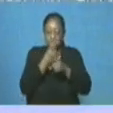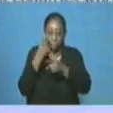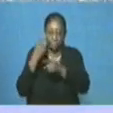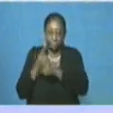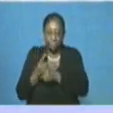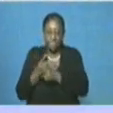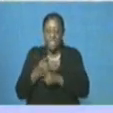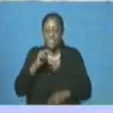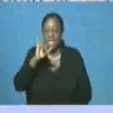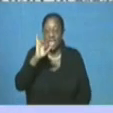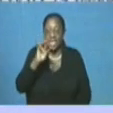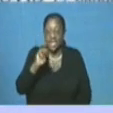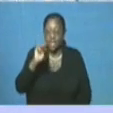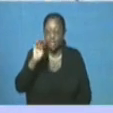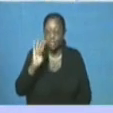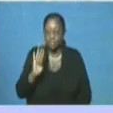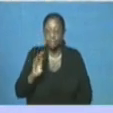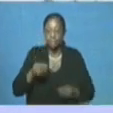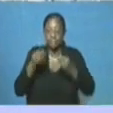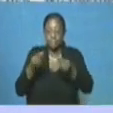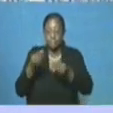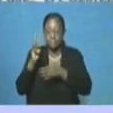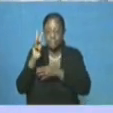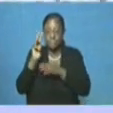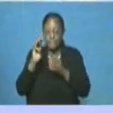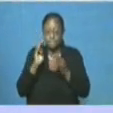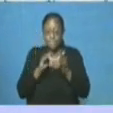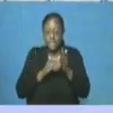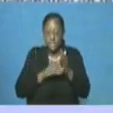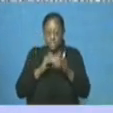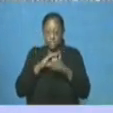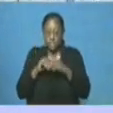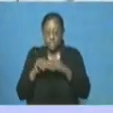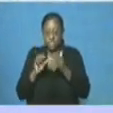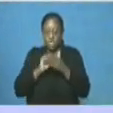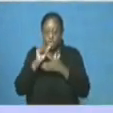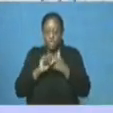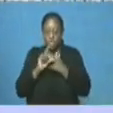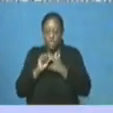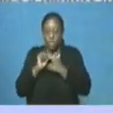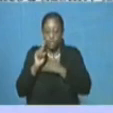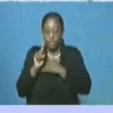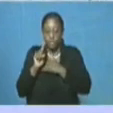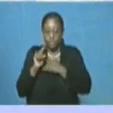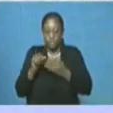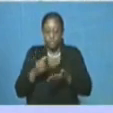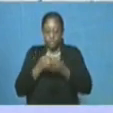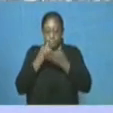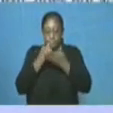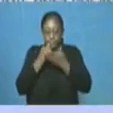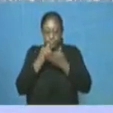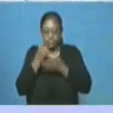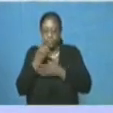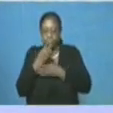the IMF issued $650 billion in special drawing rights in August 2021 to assist countries worldwide